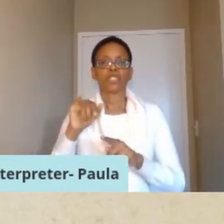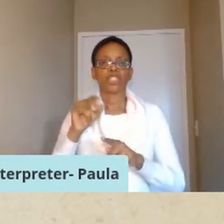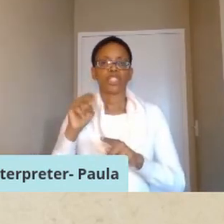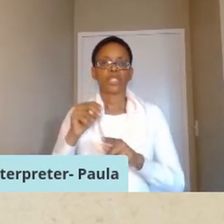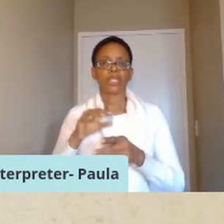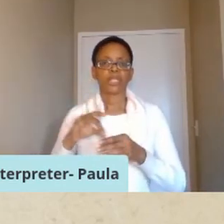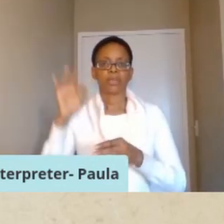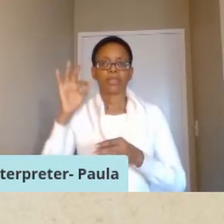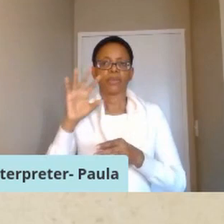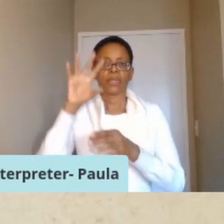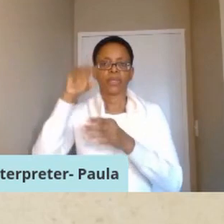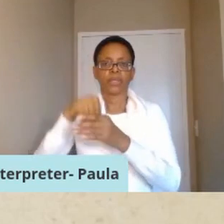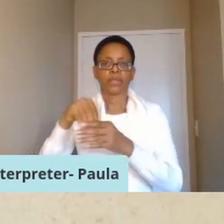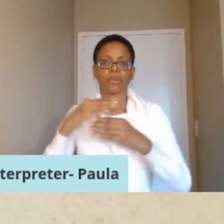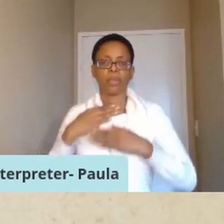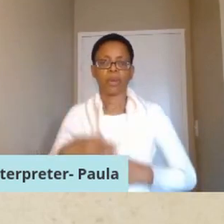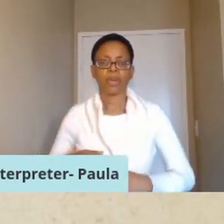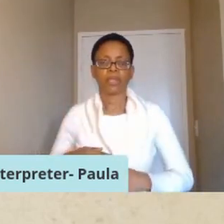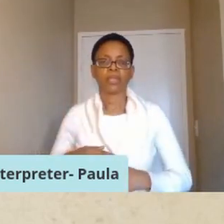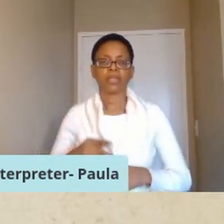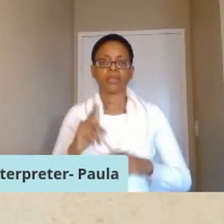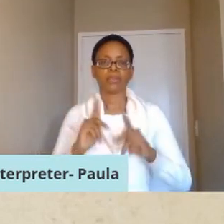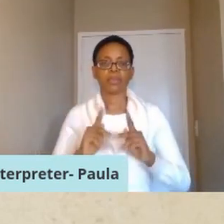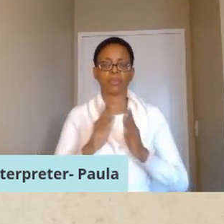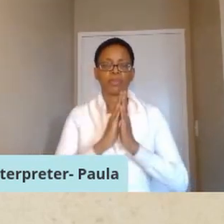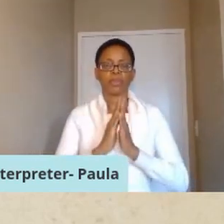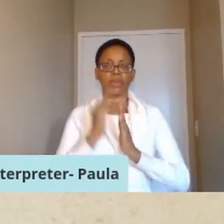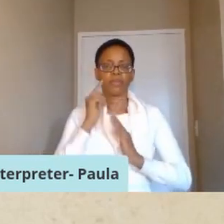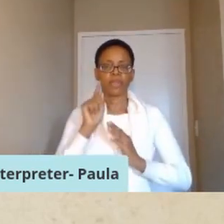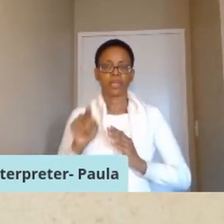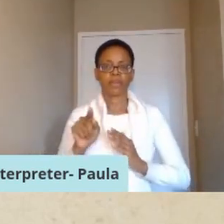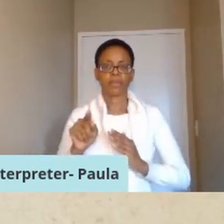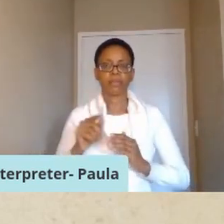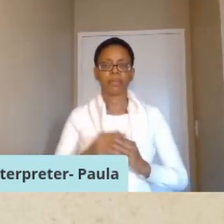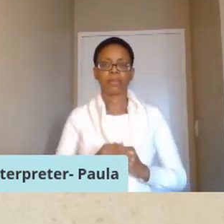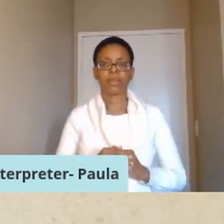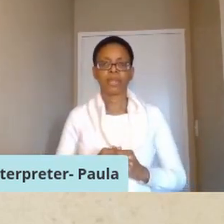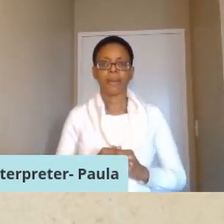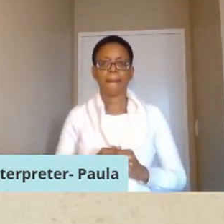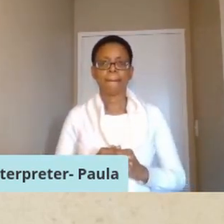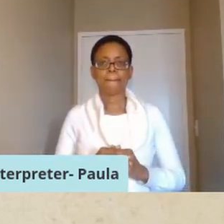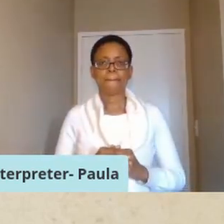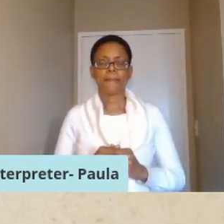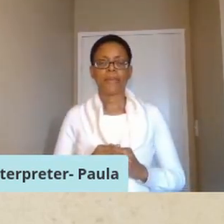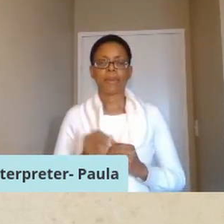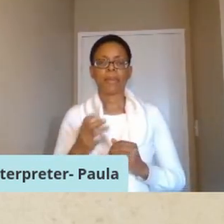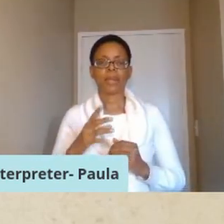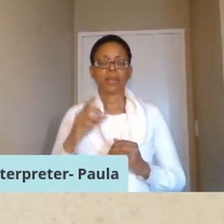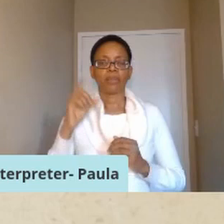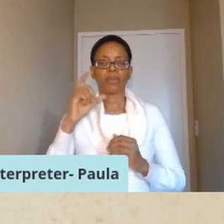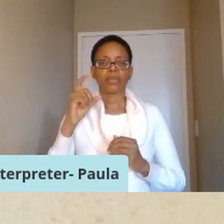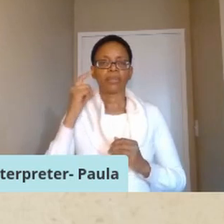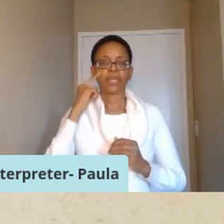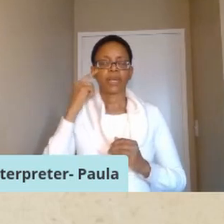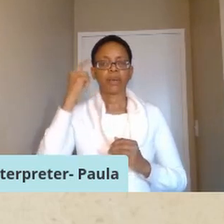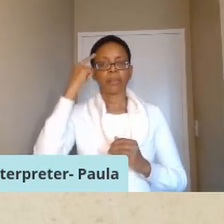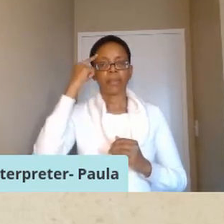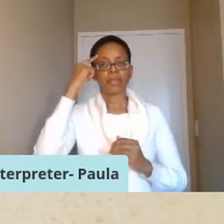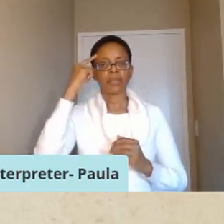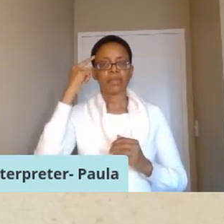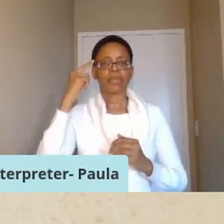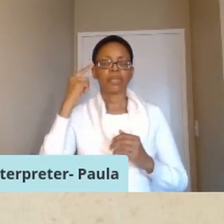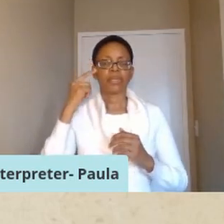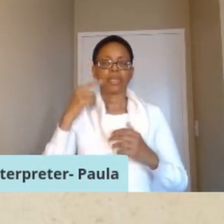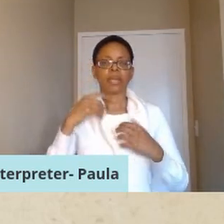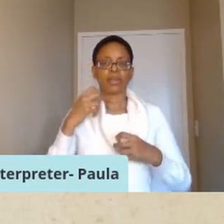a psychological or physical illness, many Muslims attribute mental illness to the metaphysical